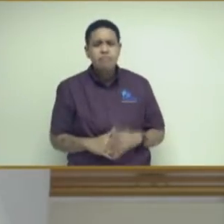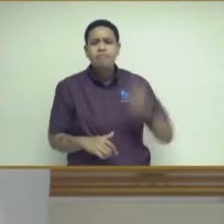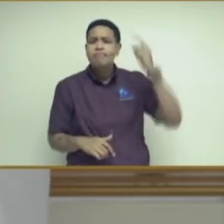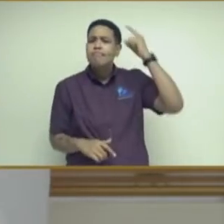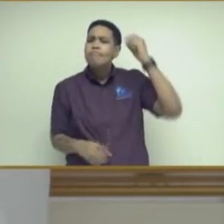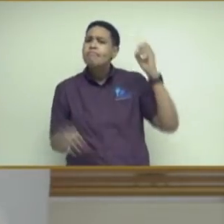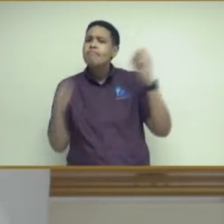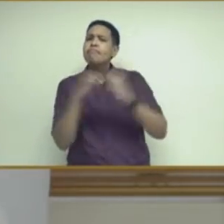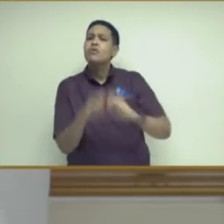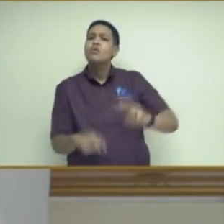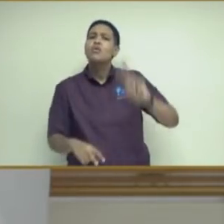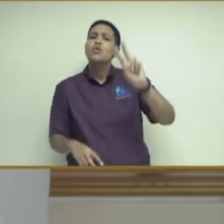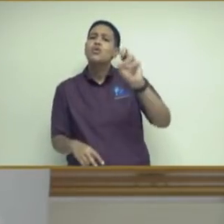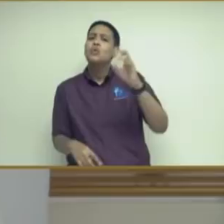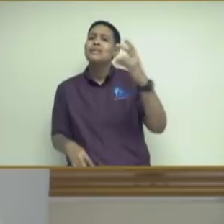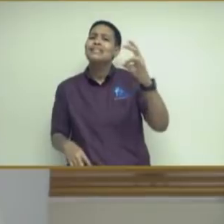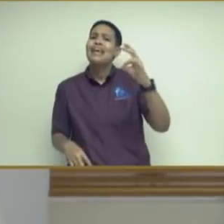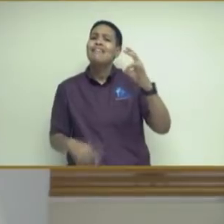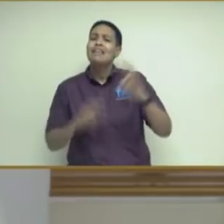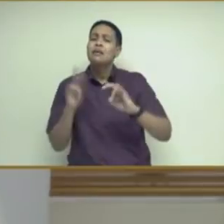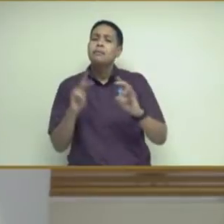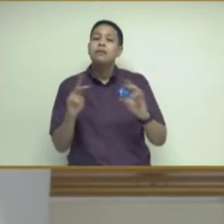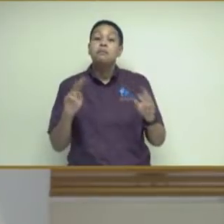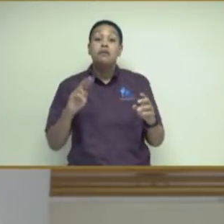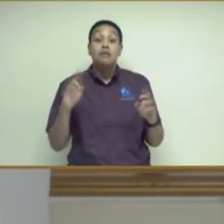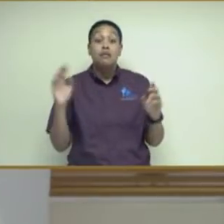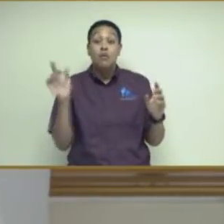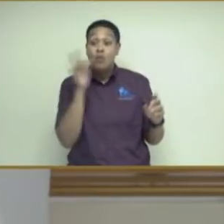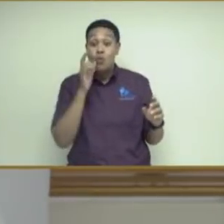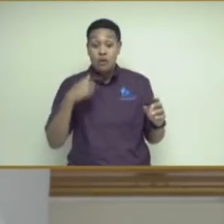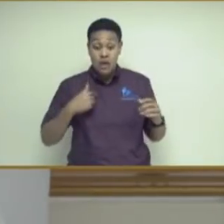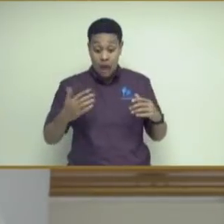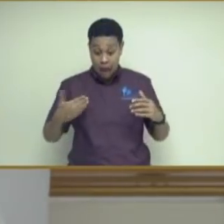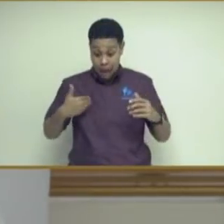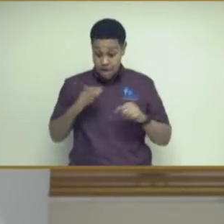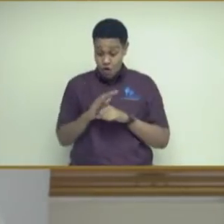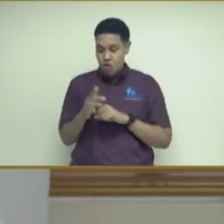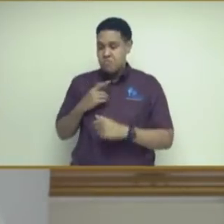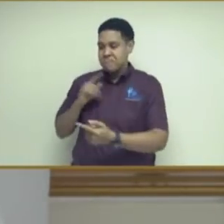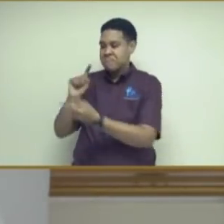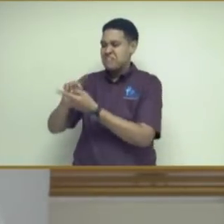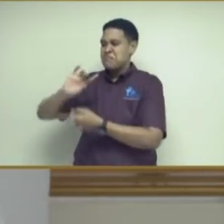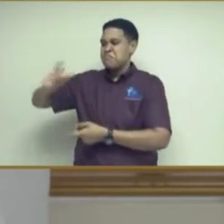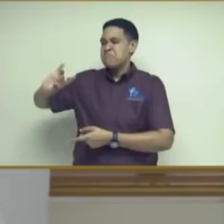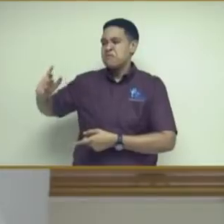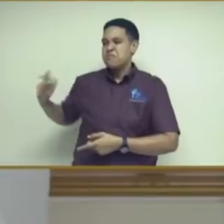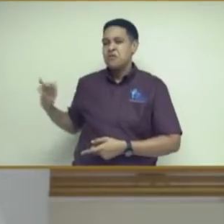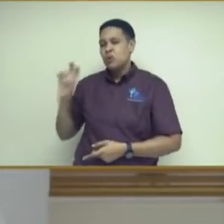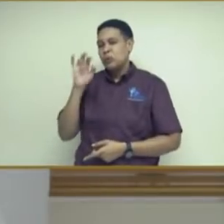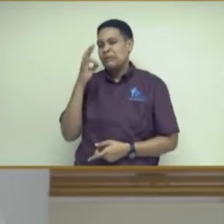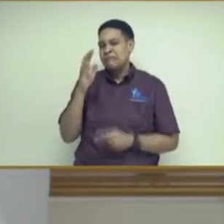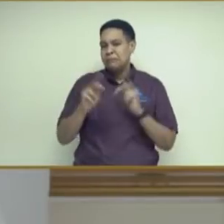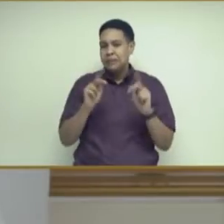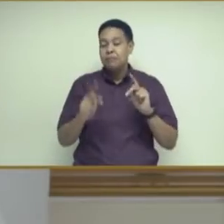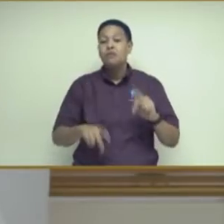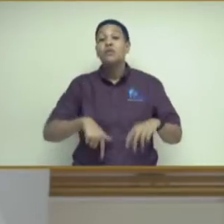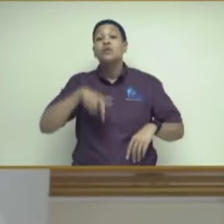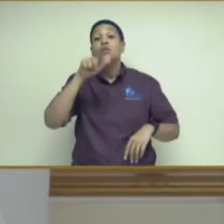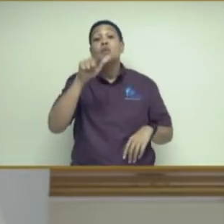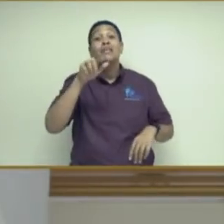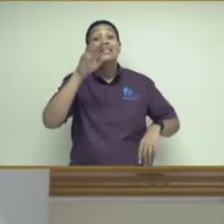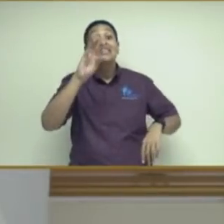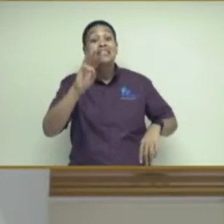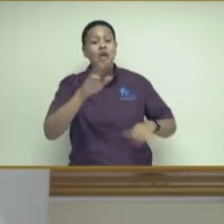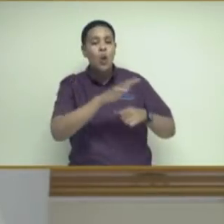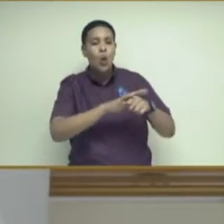Further, 217 cases are contacts of confirmed cases. 27 are local transmission cases not epidemiologically